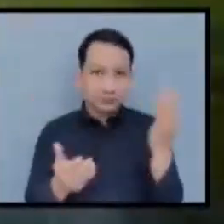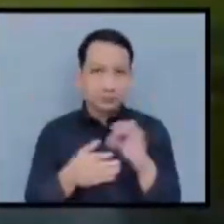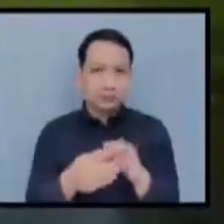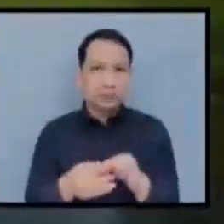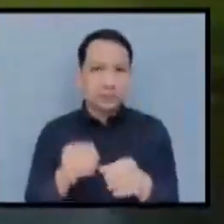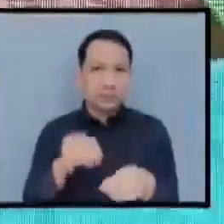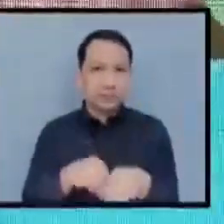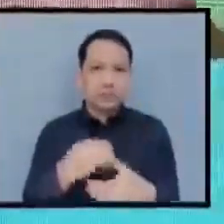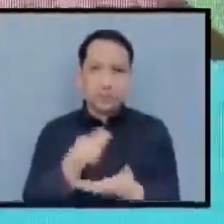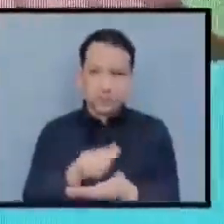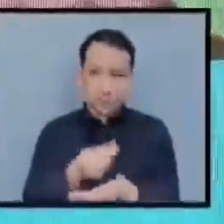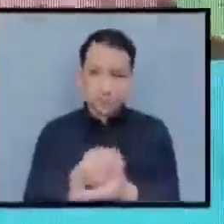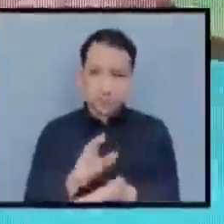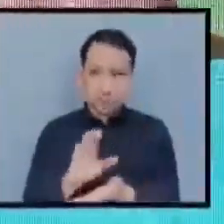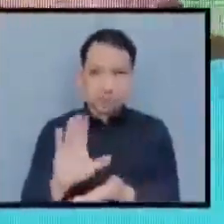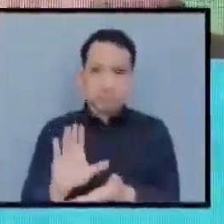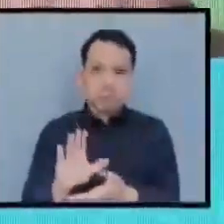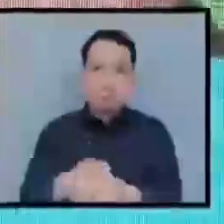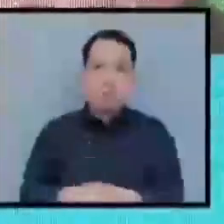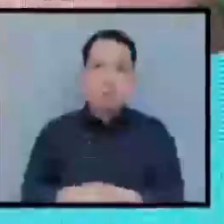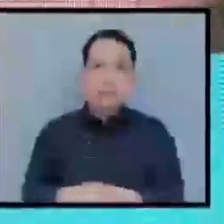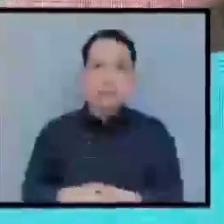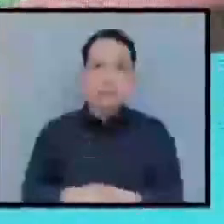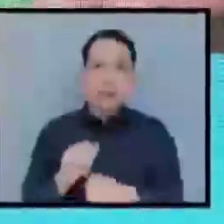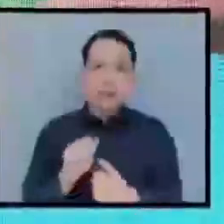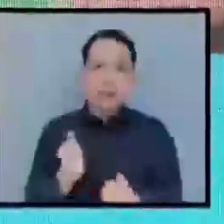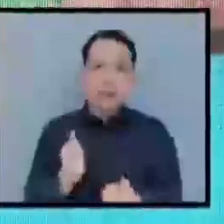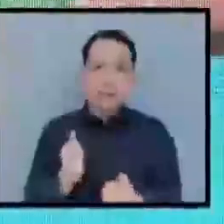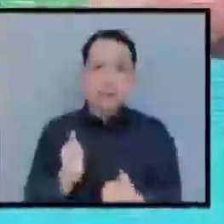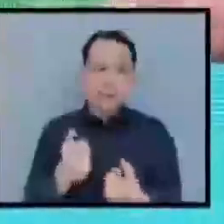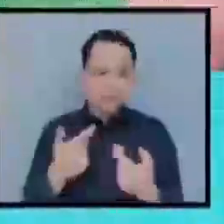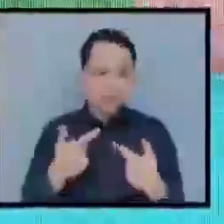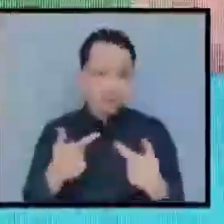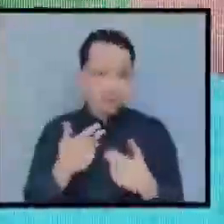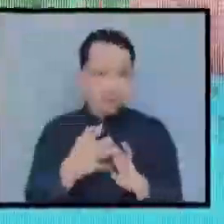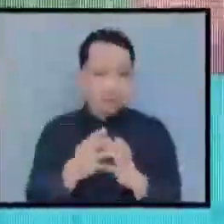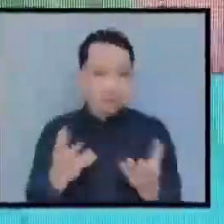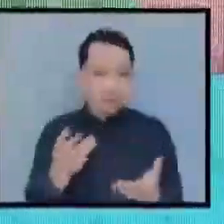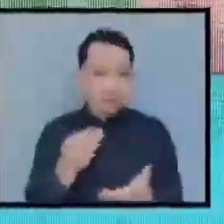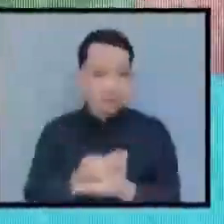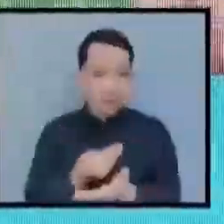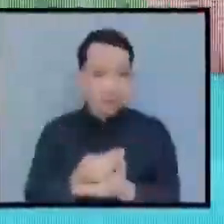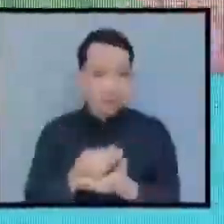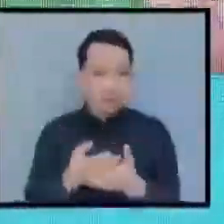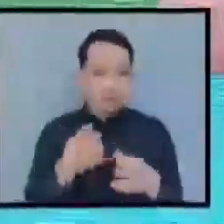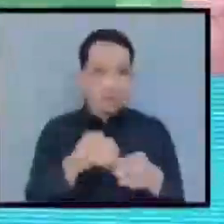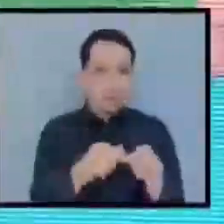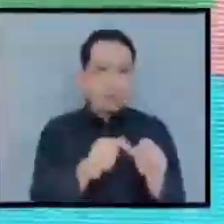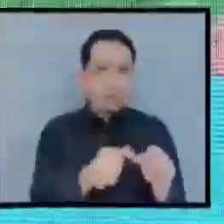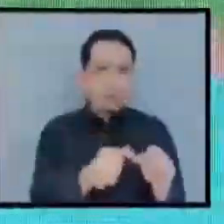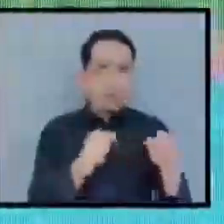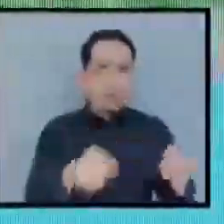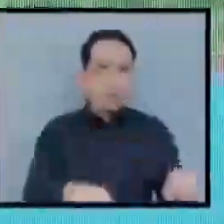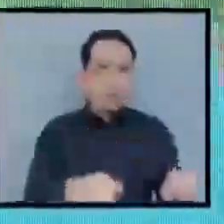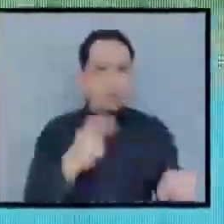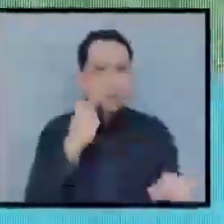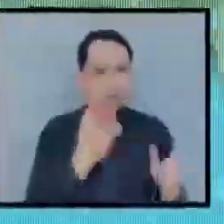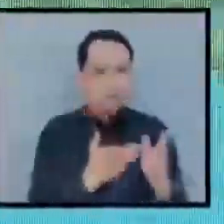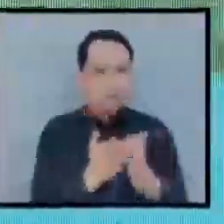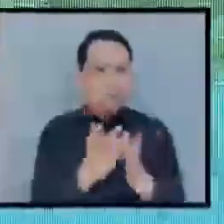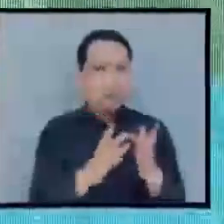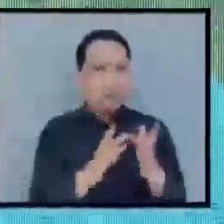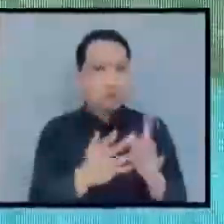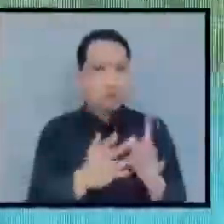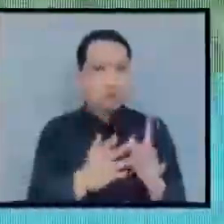pera sa account. For you to find your wallet, there's different type of ways for you to do so. You can do so through online